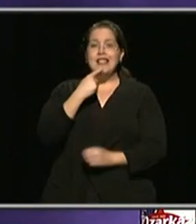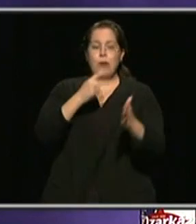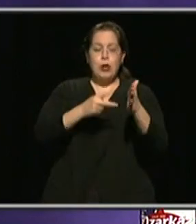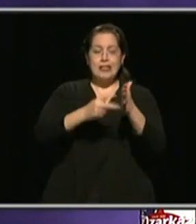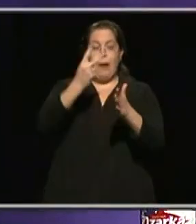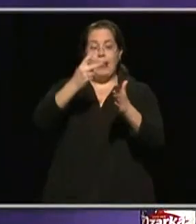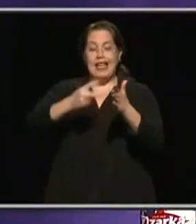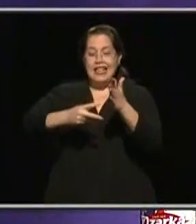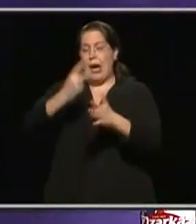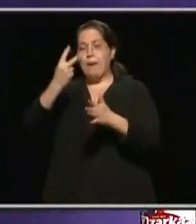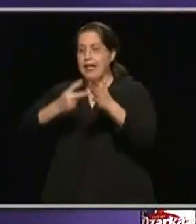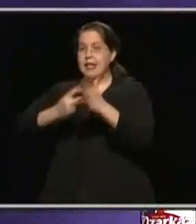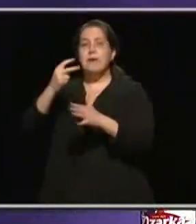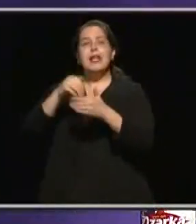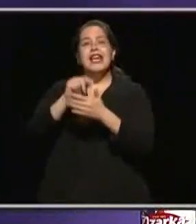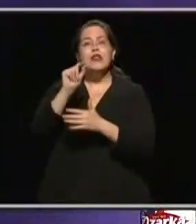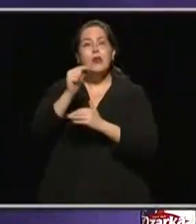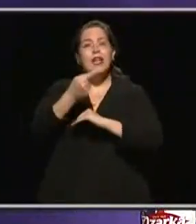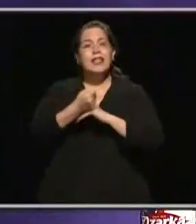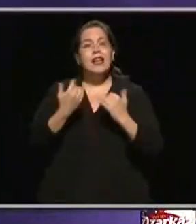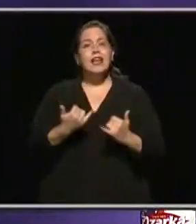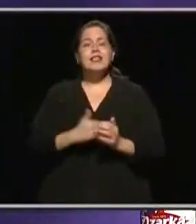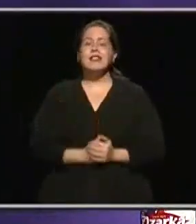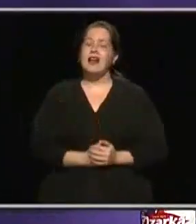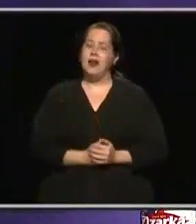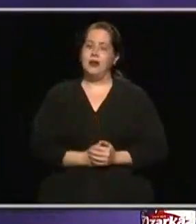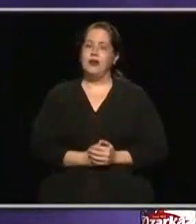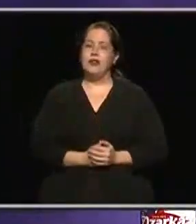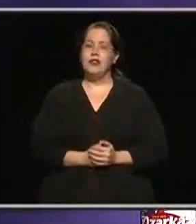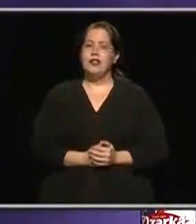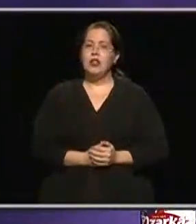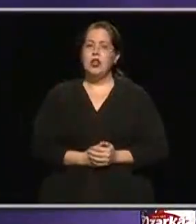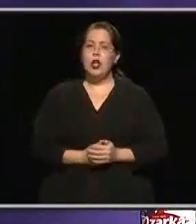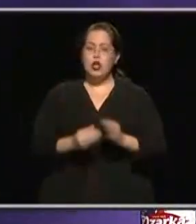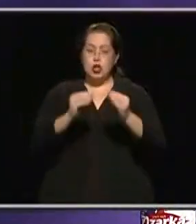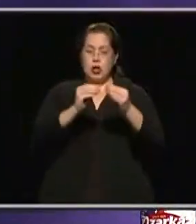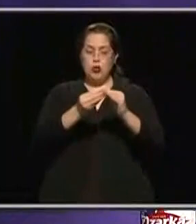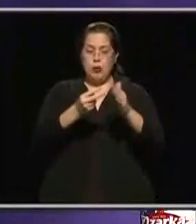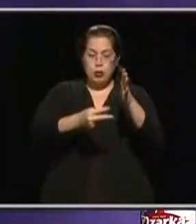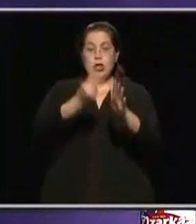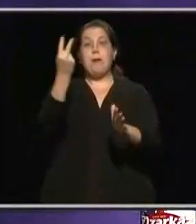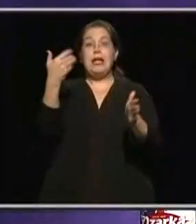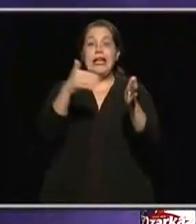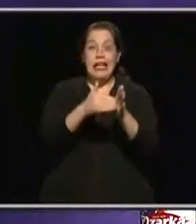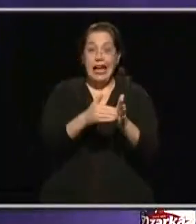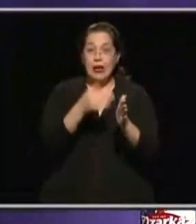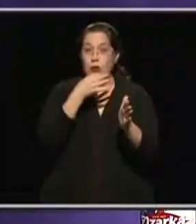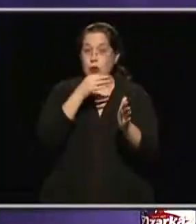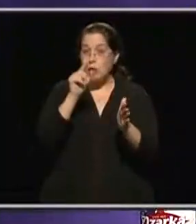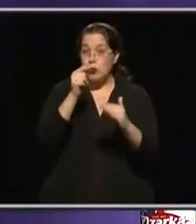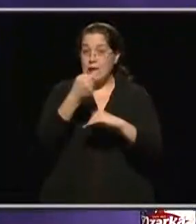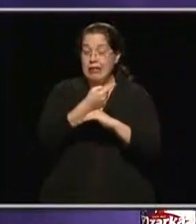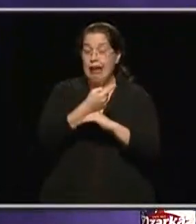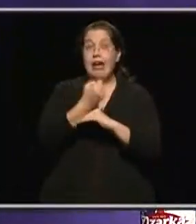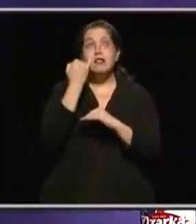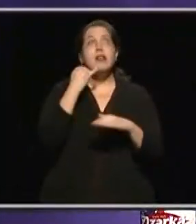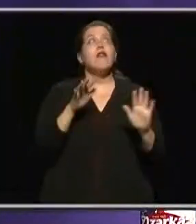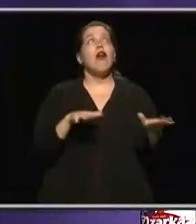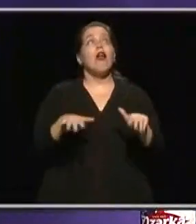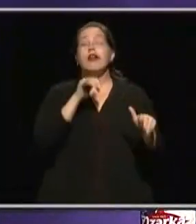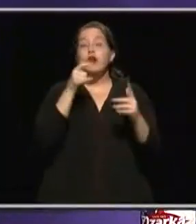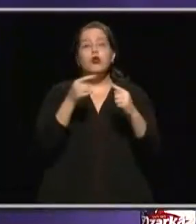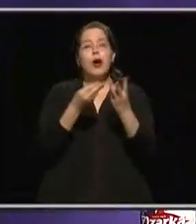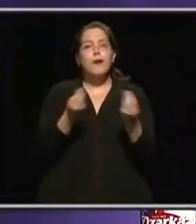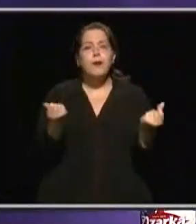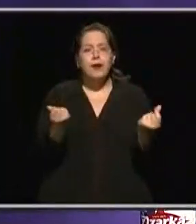a 20-day period of time now. Just take those numbers and double it again in 20 more days. If we don't do something to cure